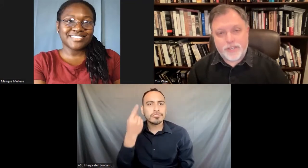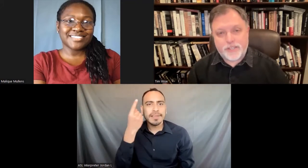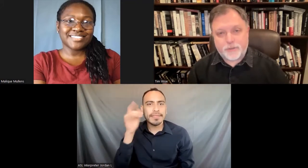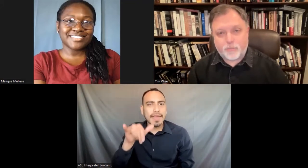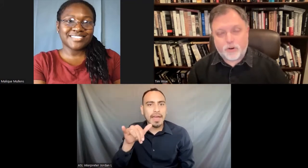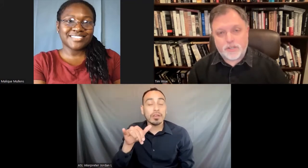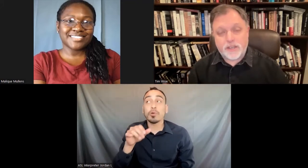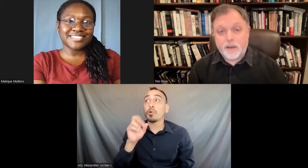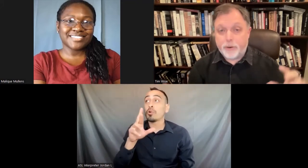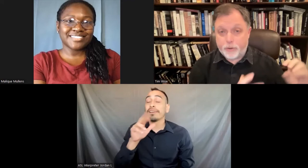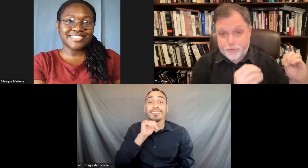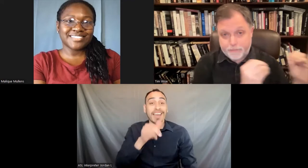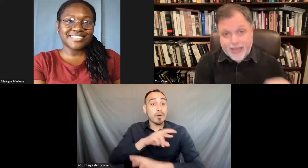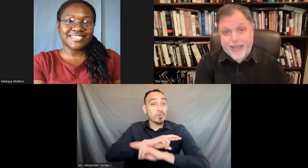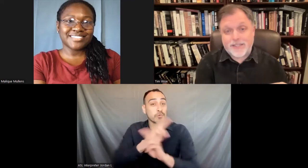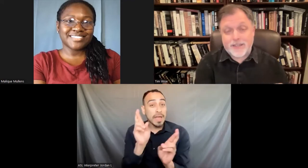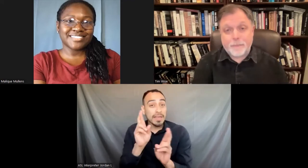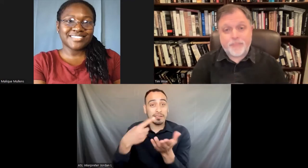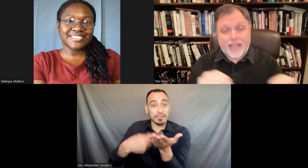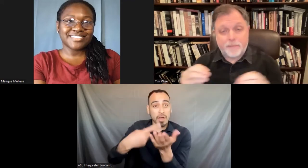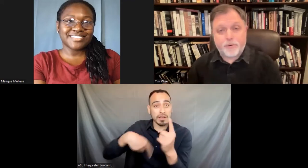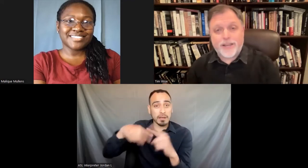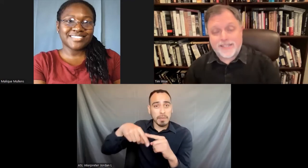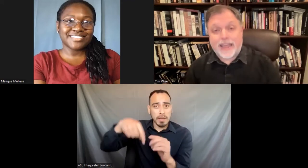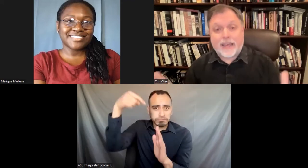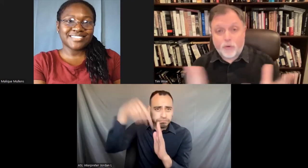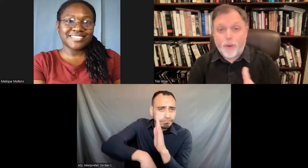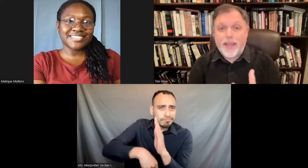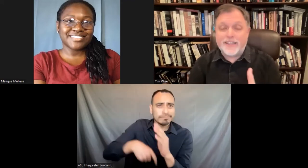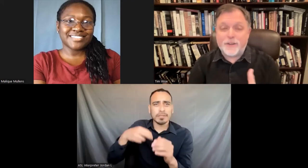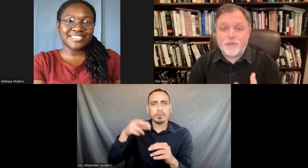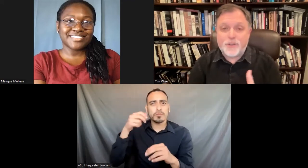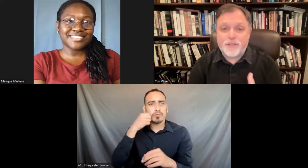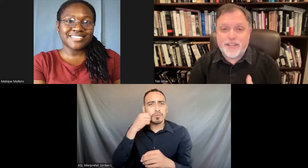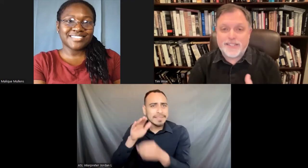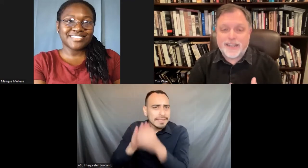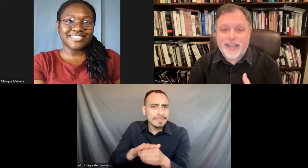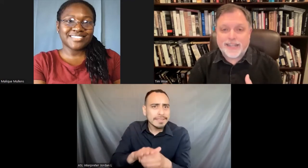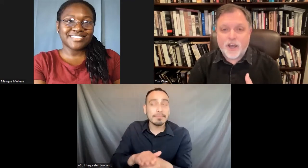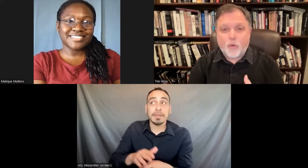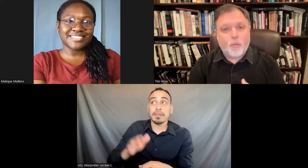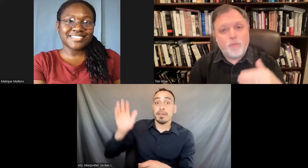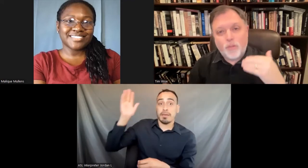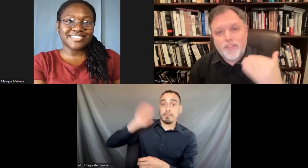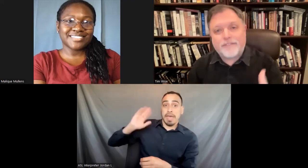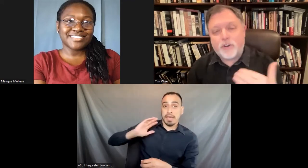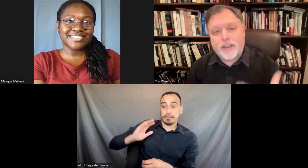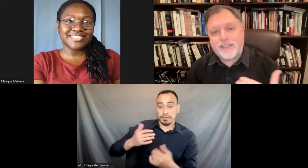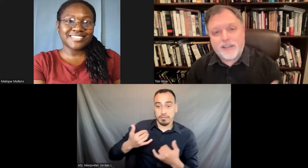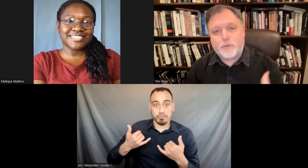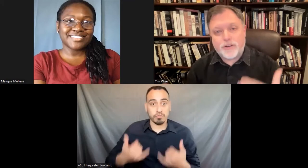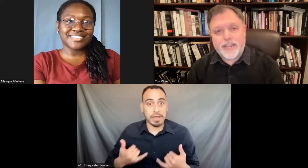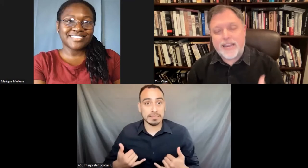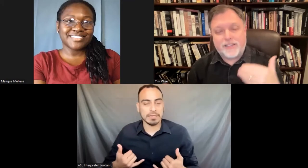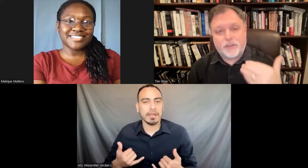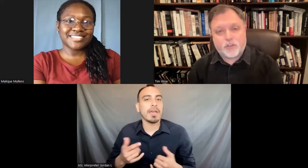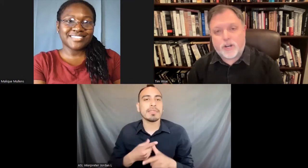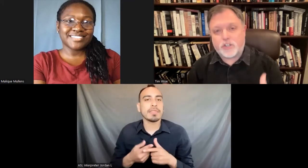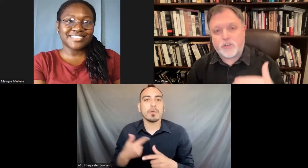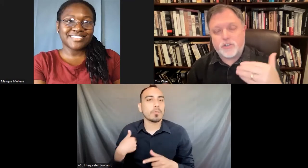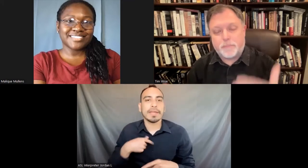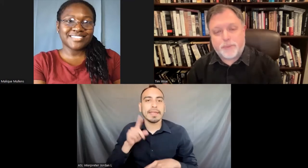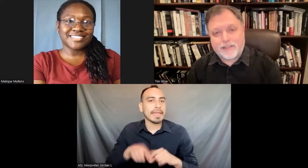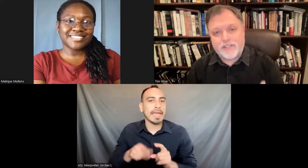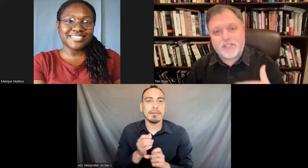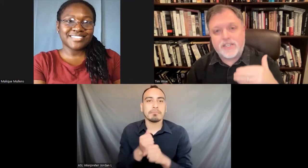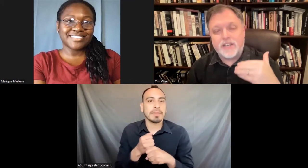systemic racism works, both past and present, and the way that those two things connect, we will never end up creating the